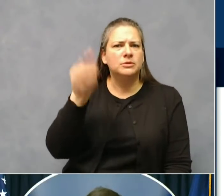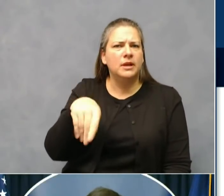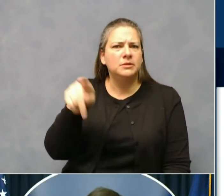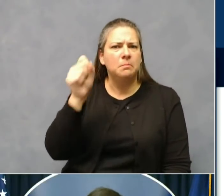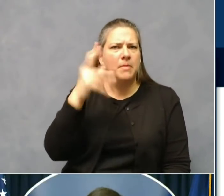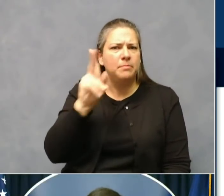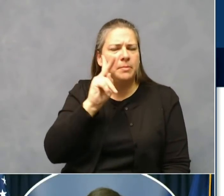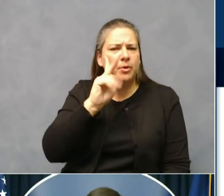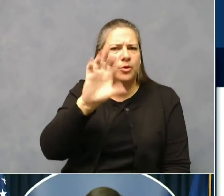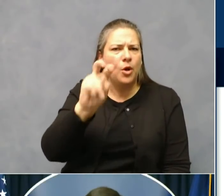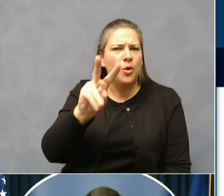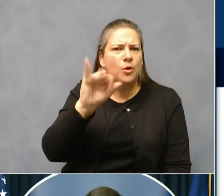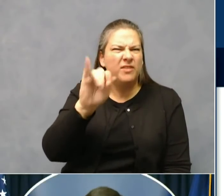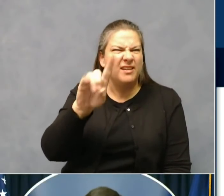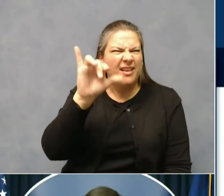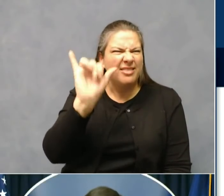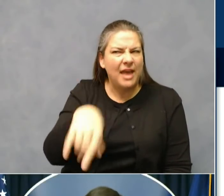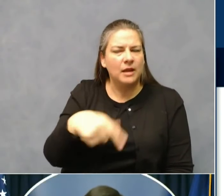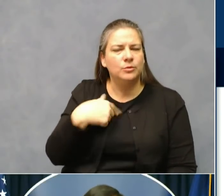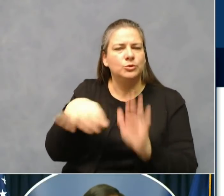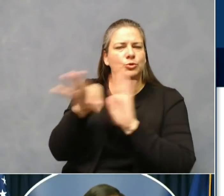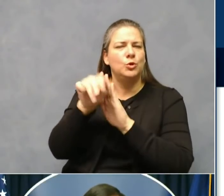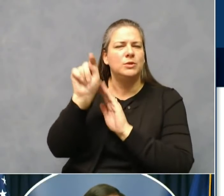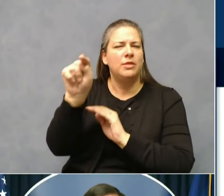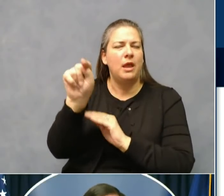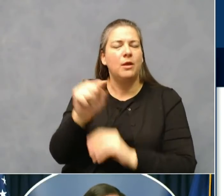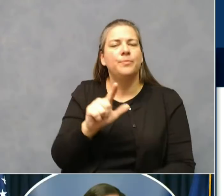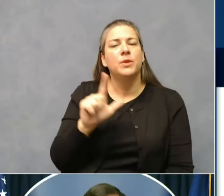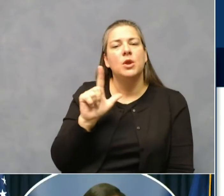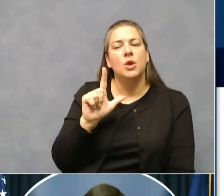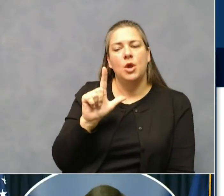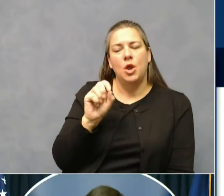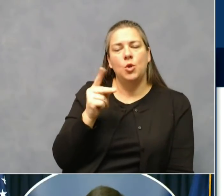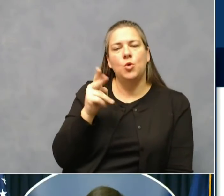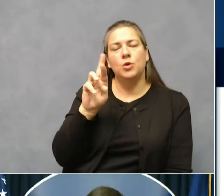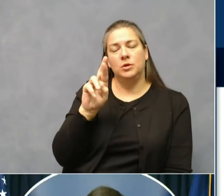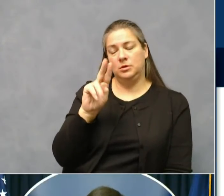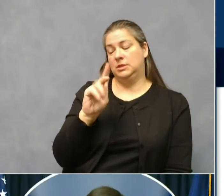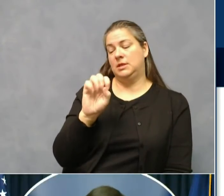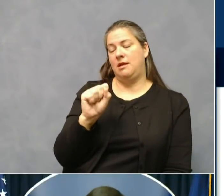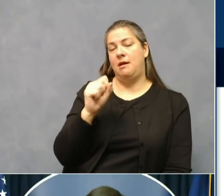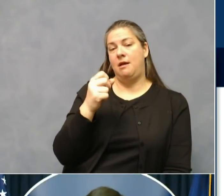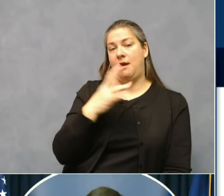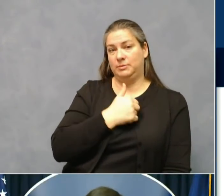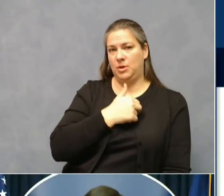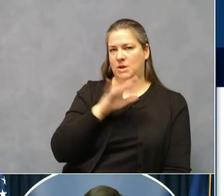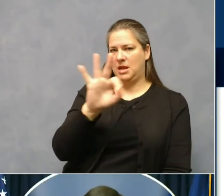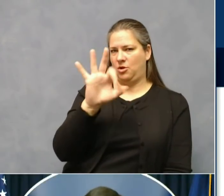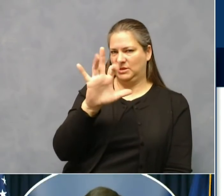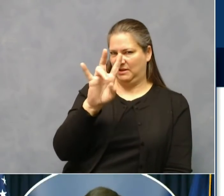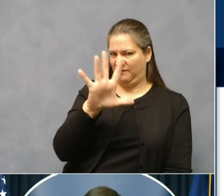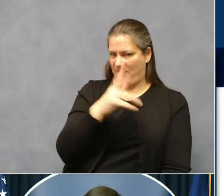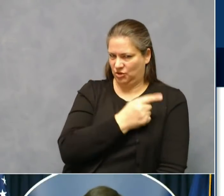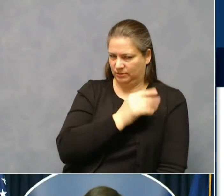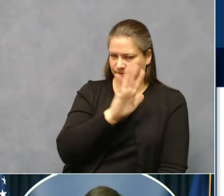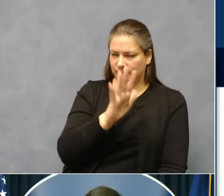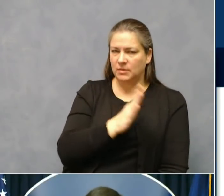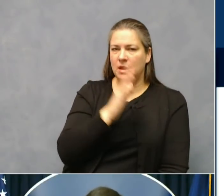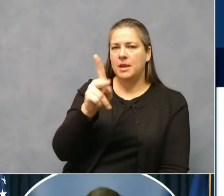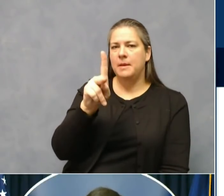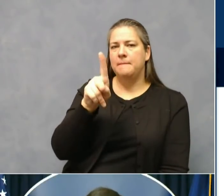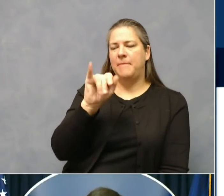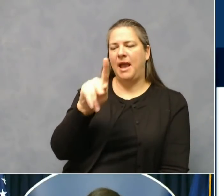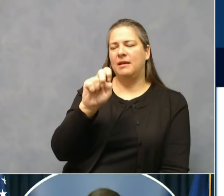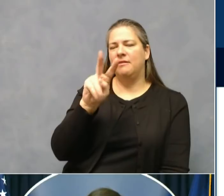list. It's Lourdes Hospital will receive 975, Pikeville Medical Center,